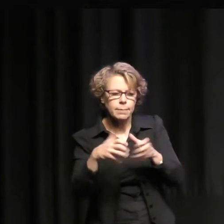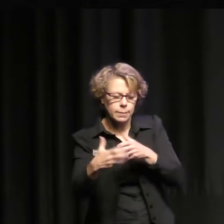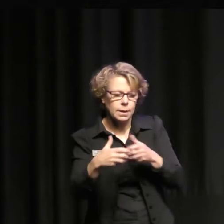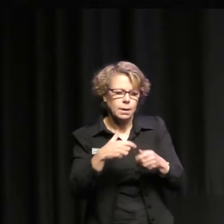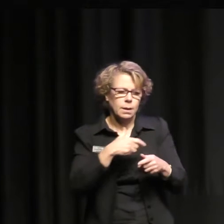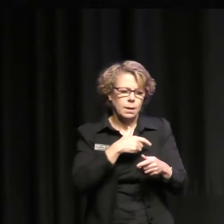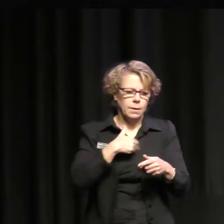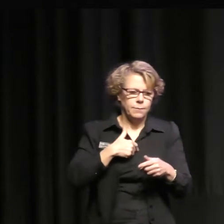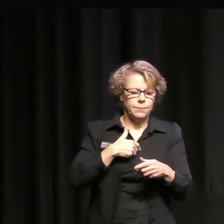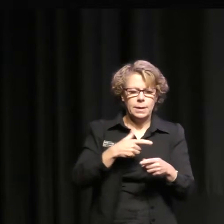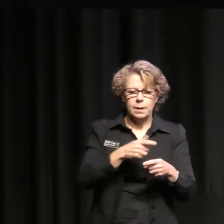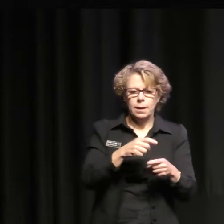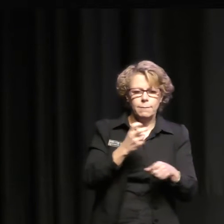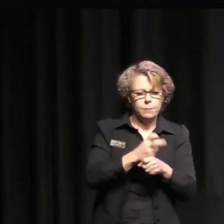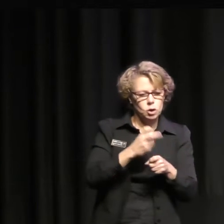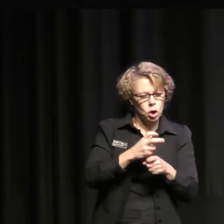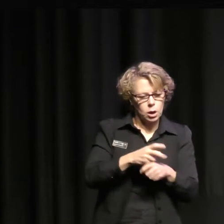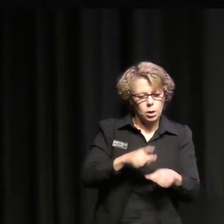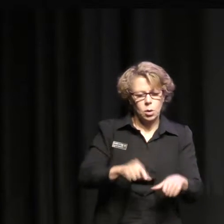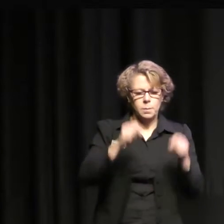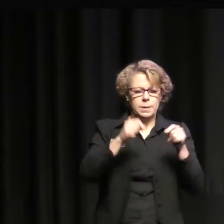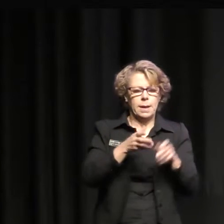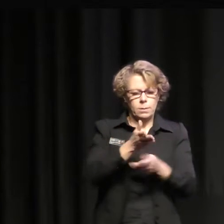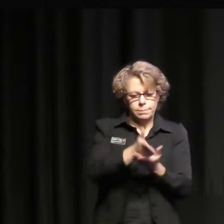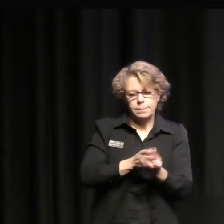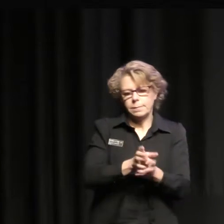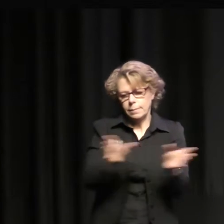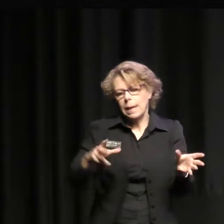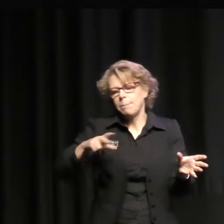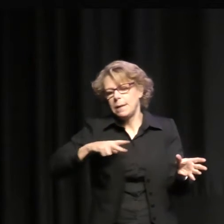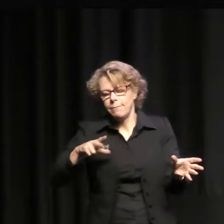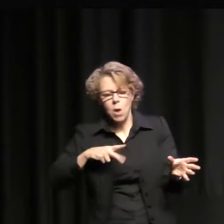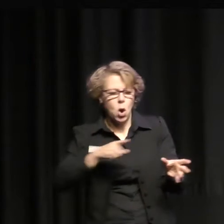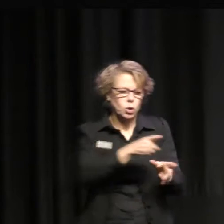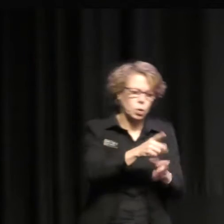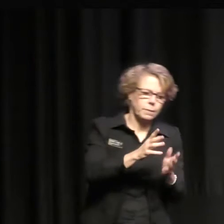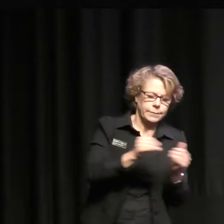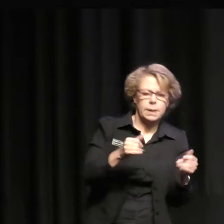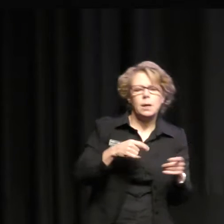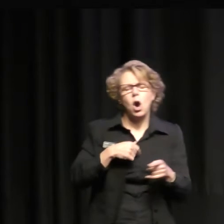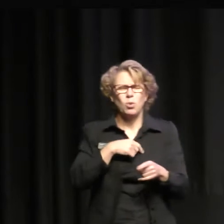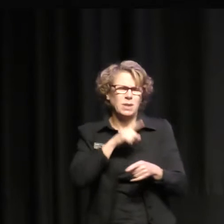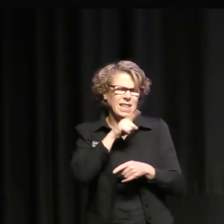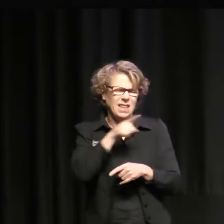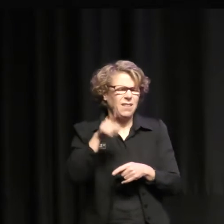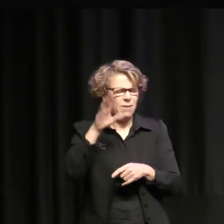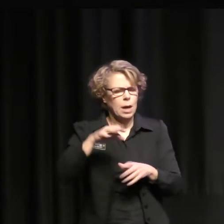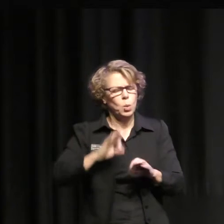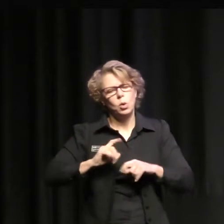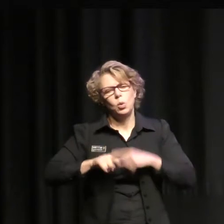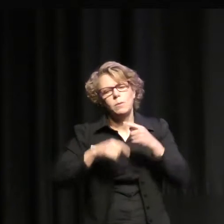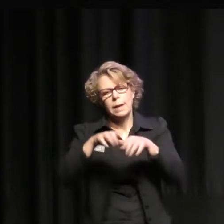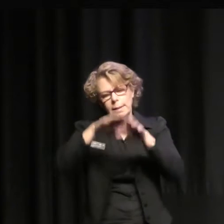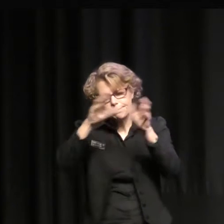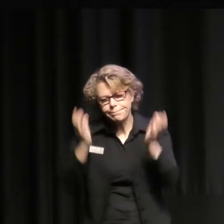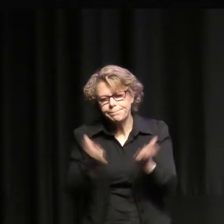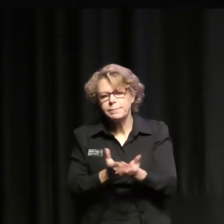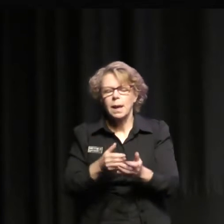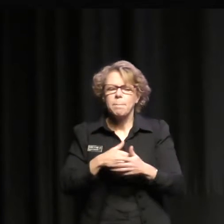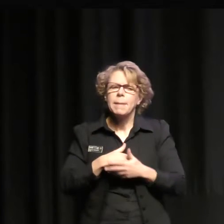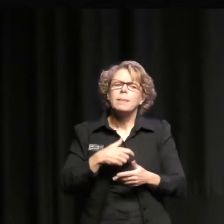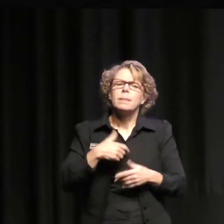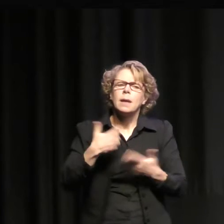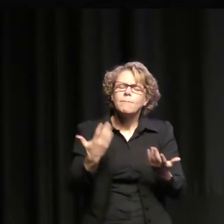commodified, the privatization, and all of that you know about. But the key for understanding what